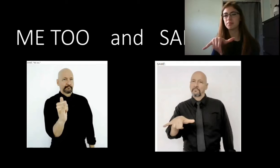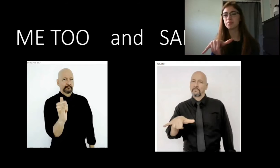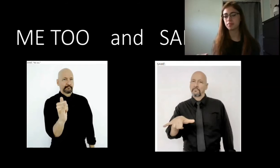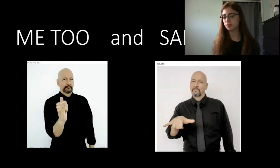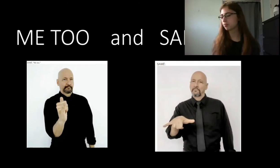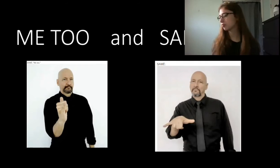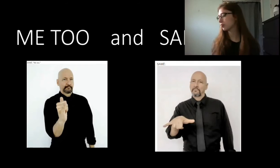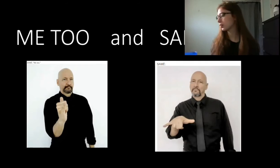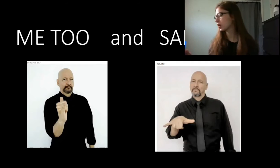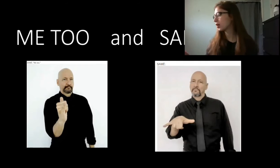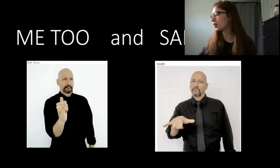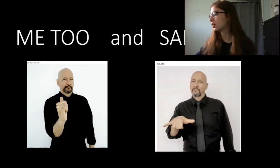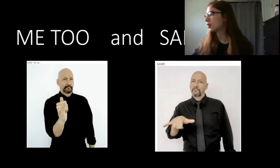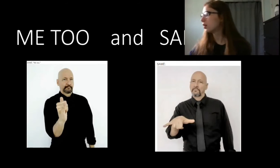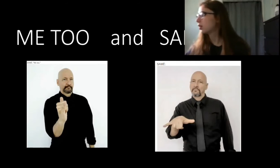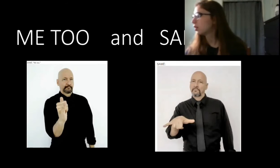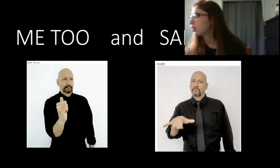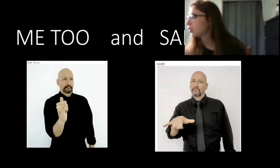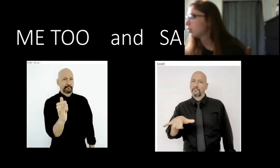Same.